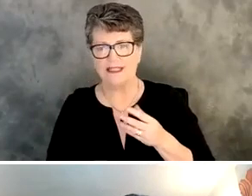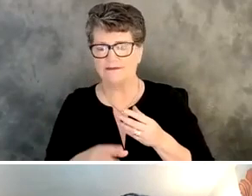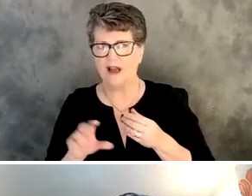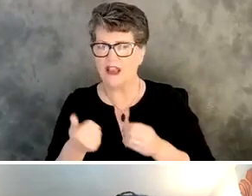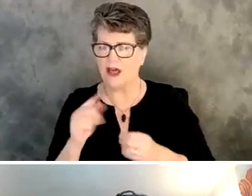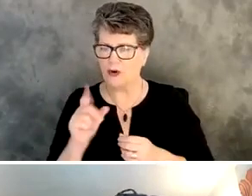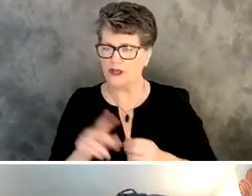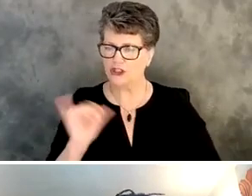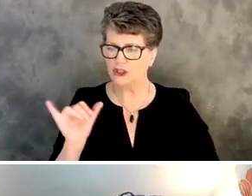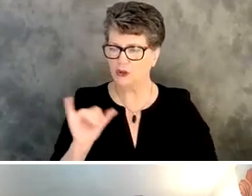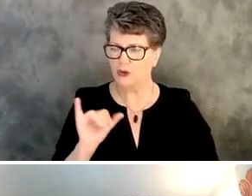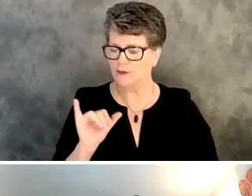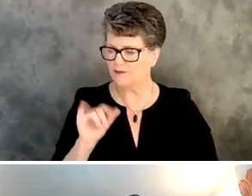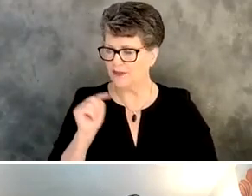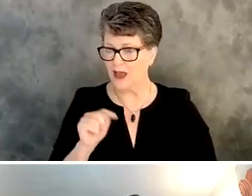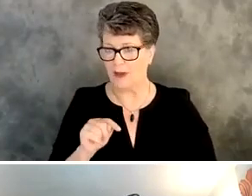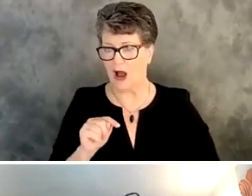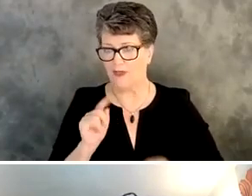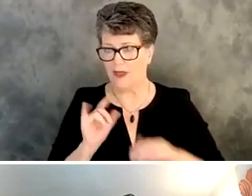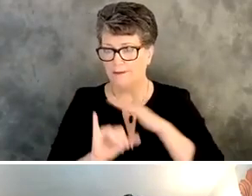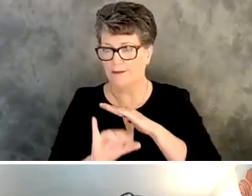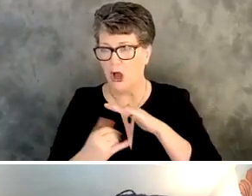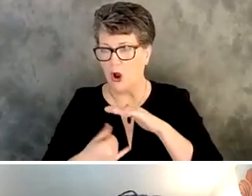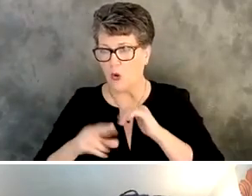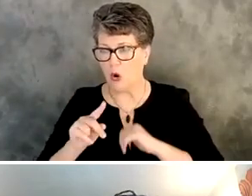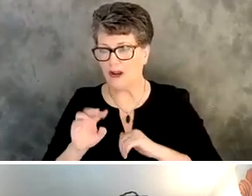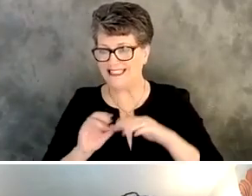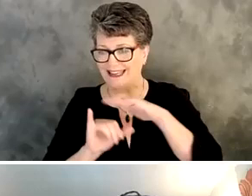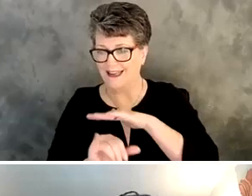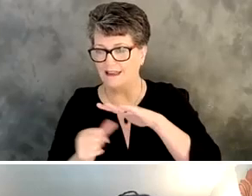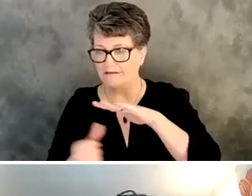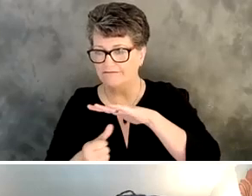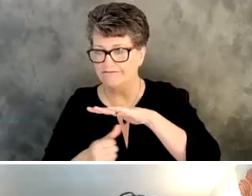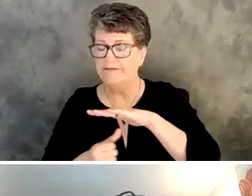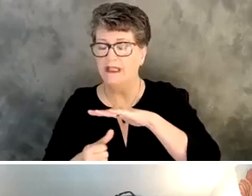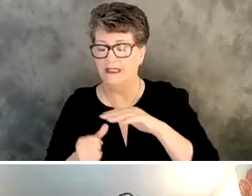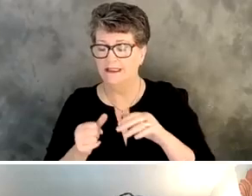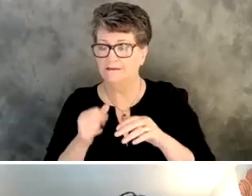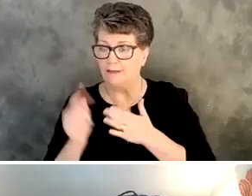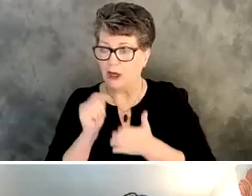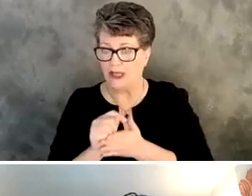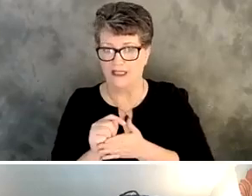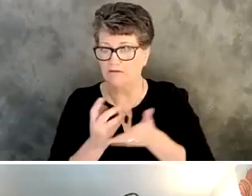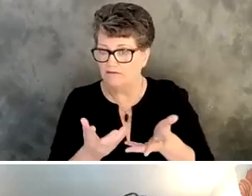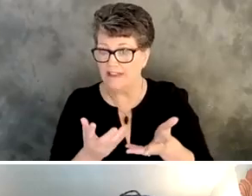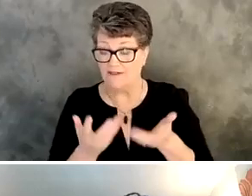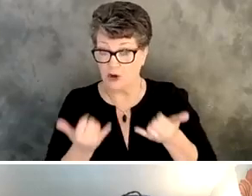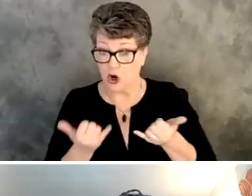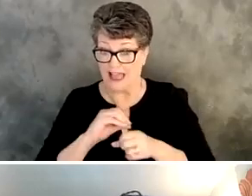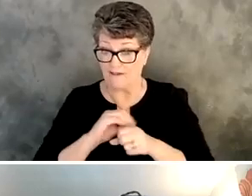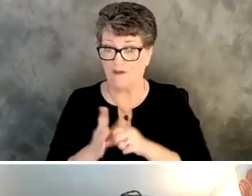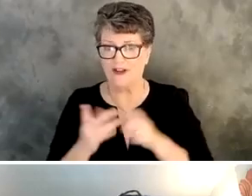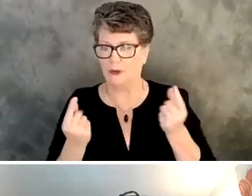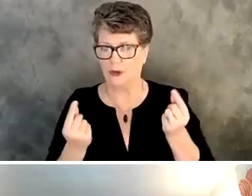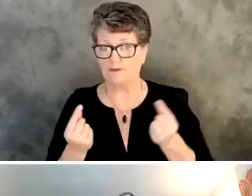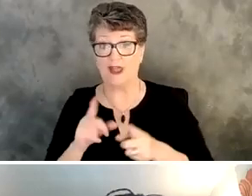as well by asking the quarantine period. So just how do we move forward if you currently have COVID? So I